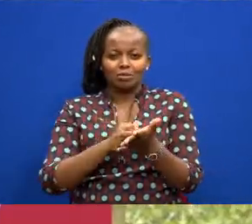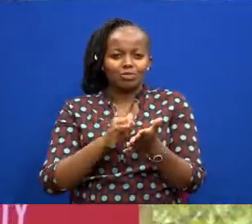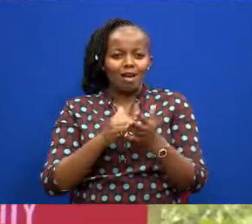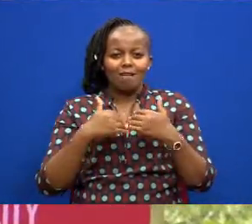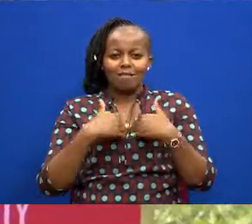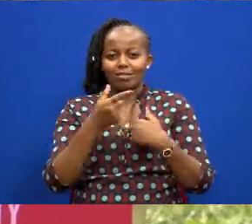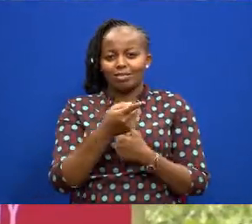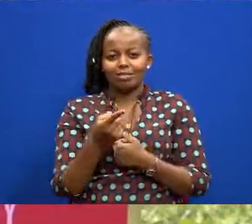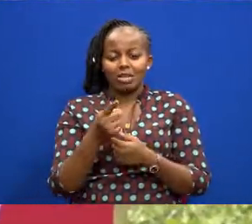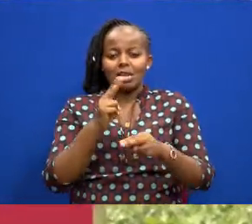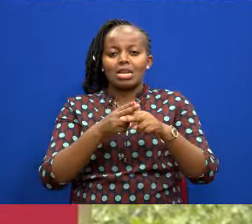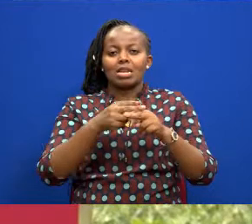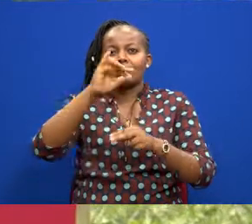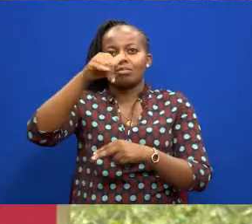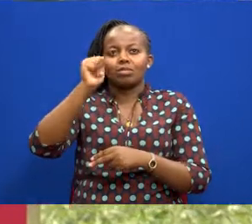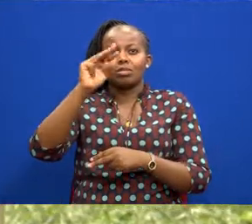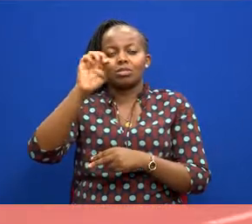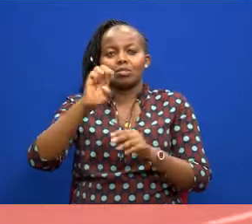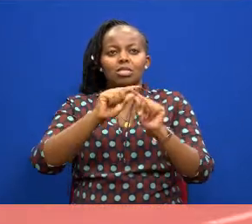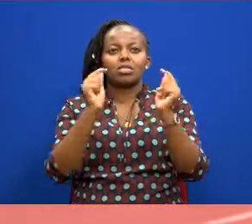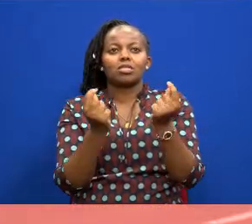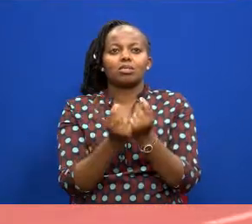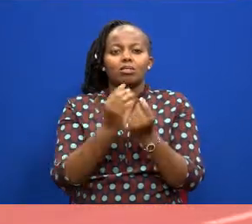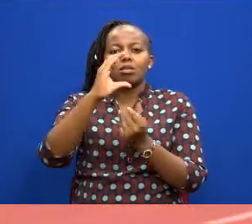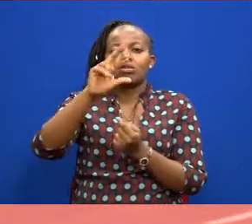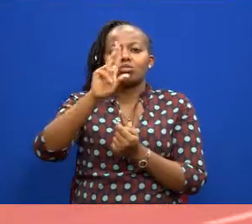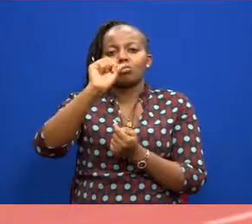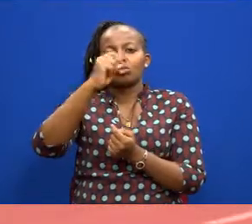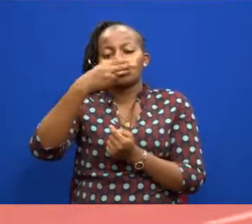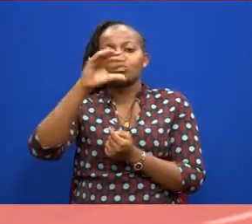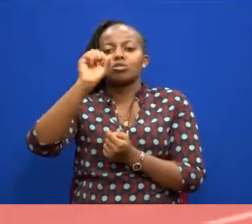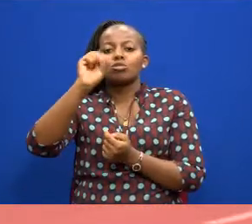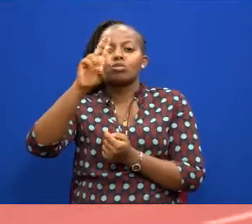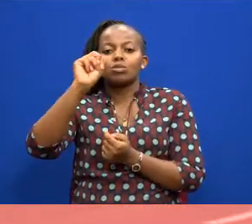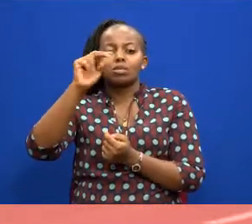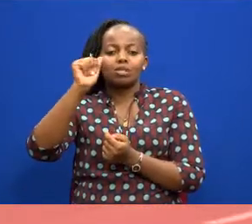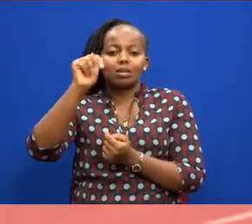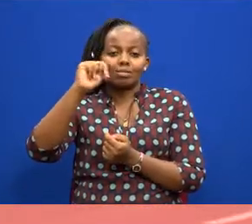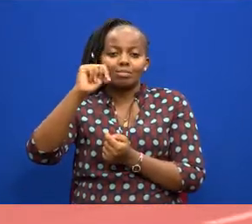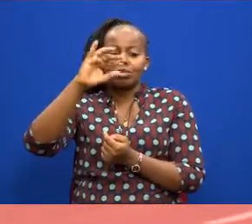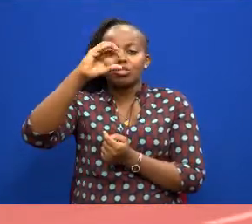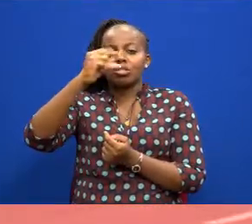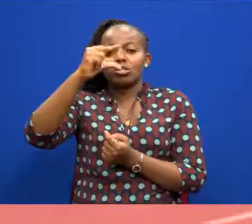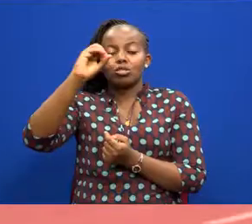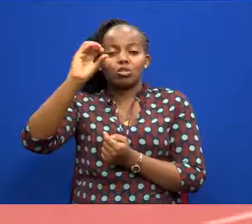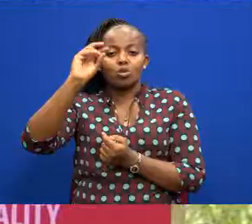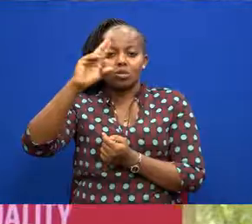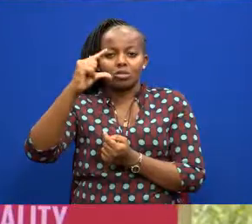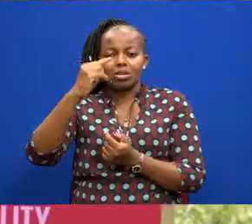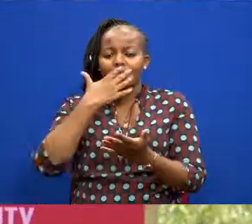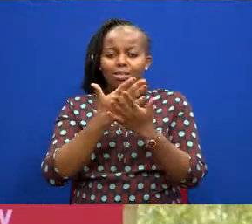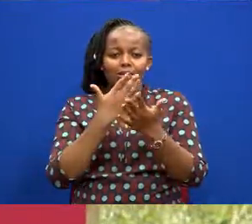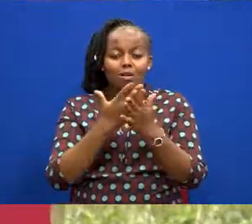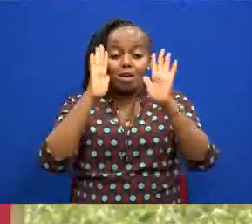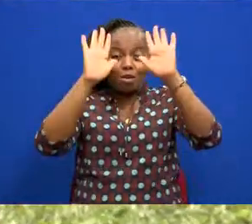host today. My name is Coach James Okwere with my team. Crush. Susan. David. And George. Thank you guys. It